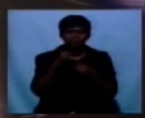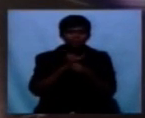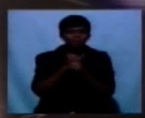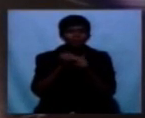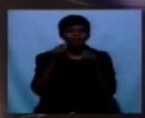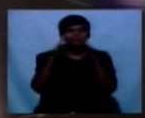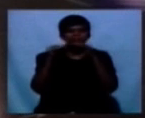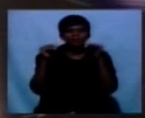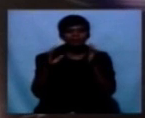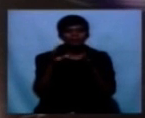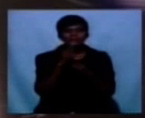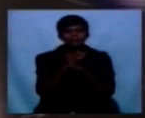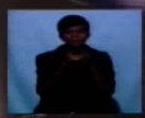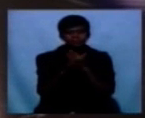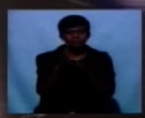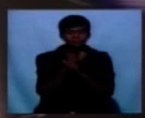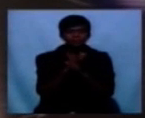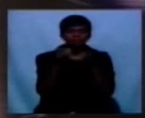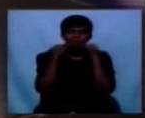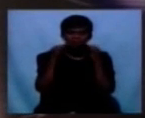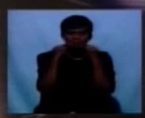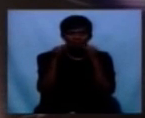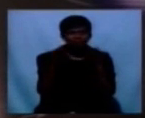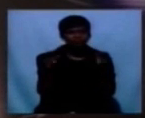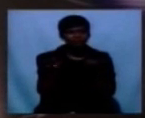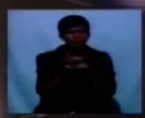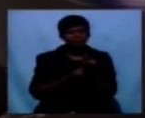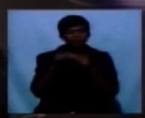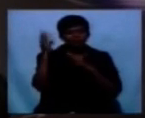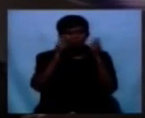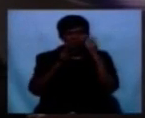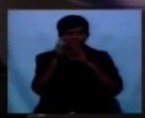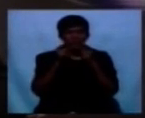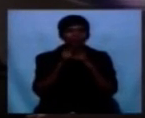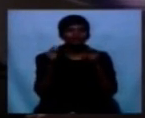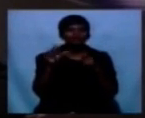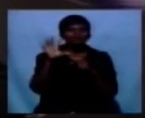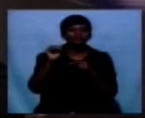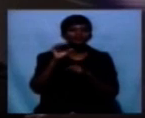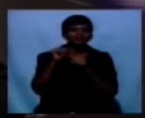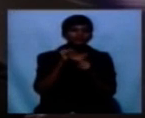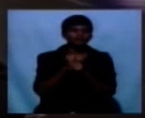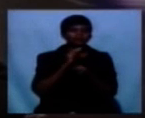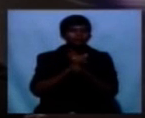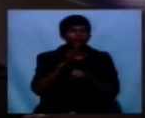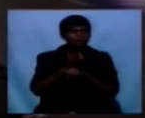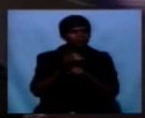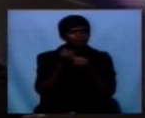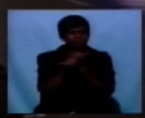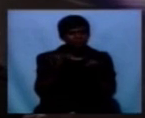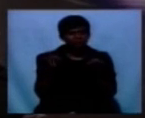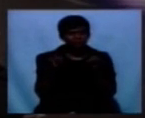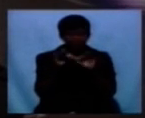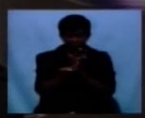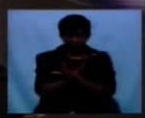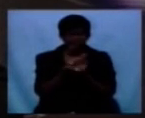and Infrastructure, he did mention and express deep concern that 50 years after independence, more than half of Zambians still